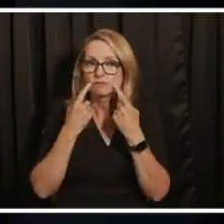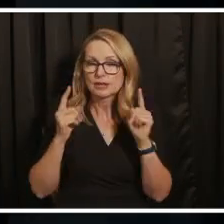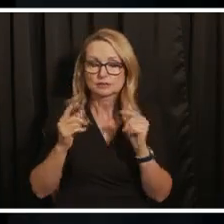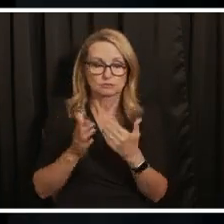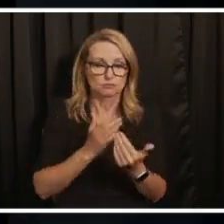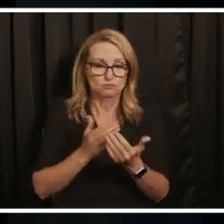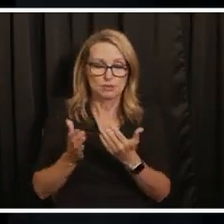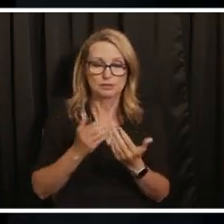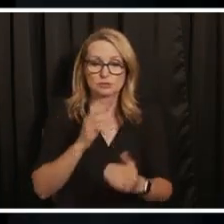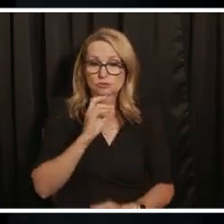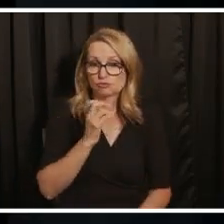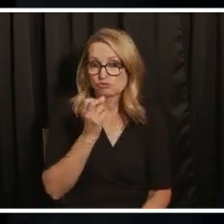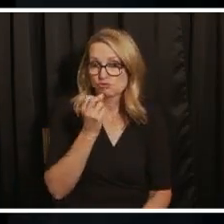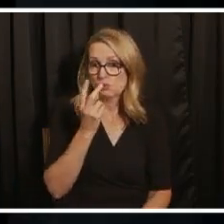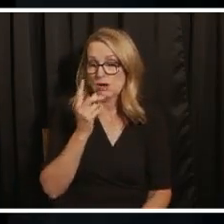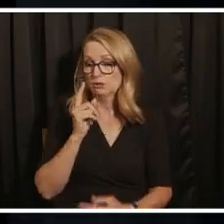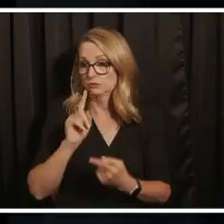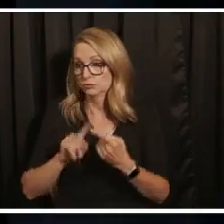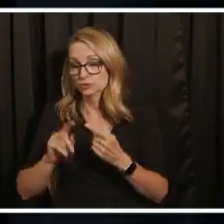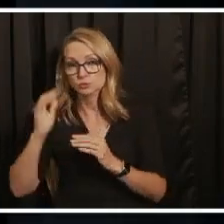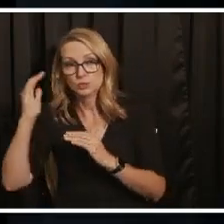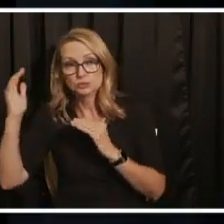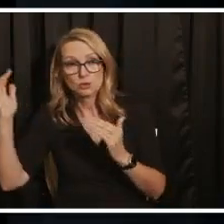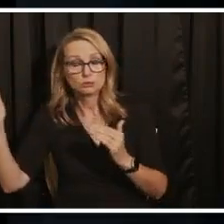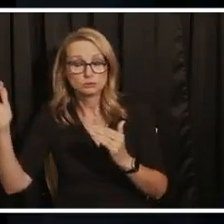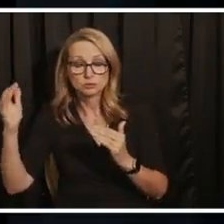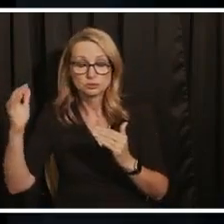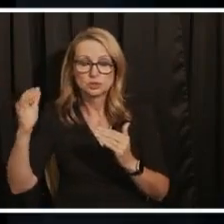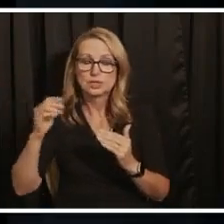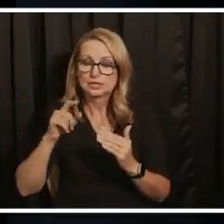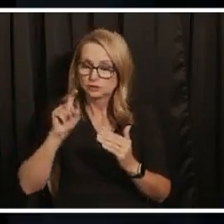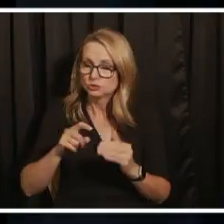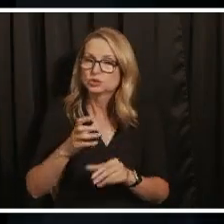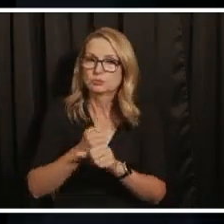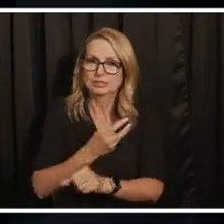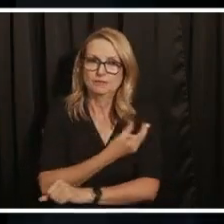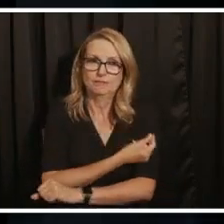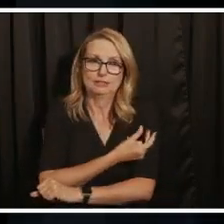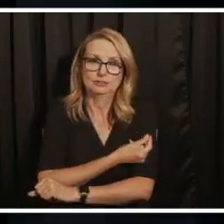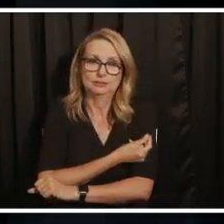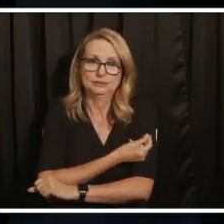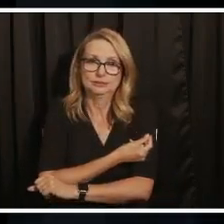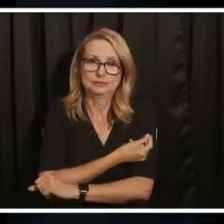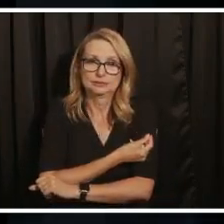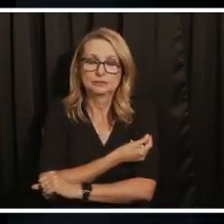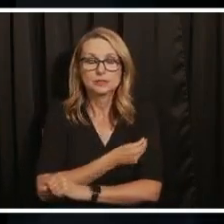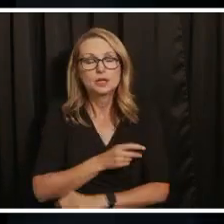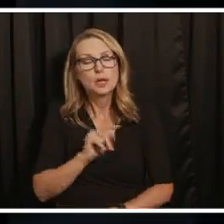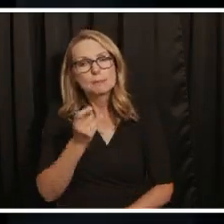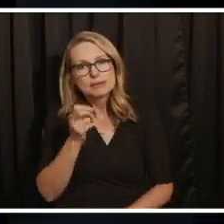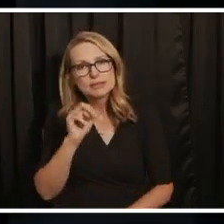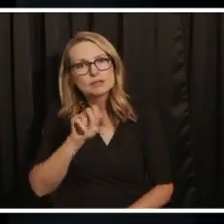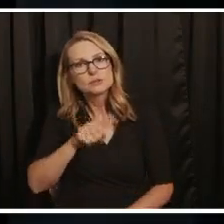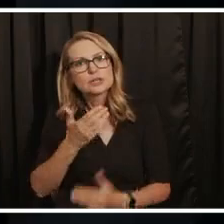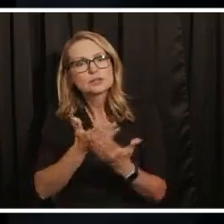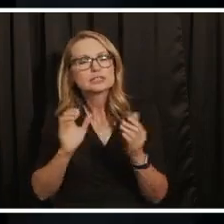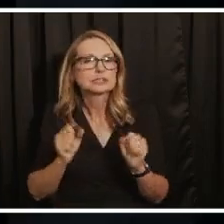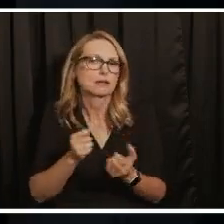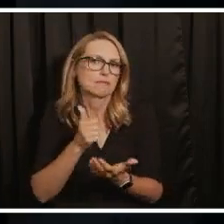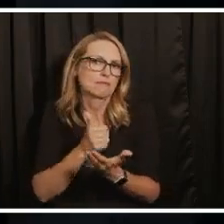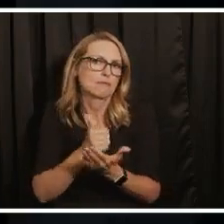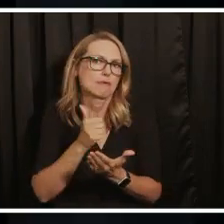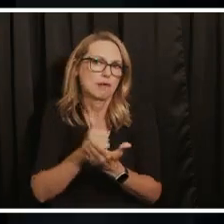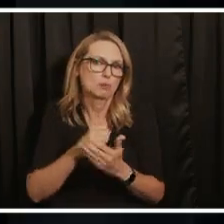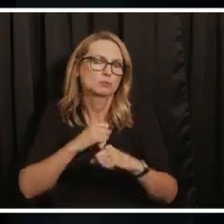teachers, it's number 1, 2, and 3 are vaccination. But then quickly you get into a lot of other measures that can help. And that's